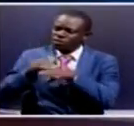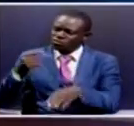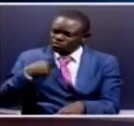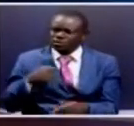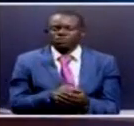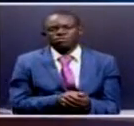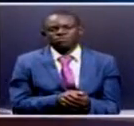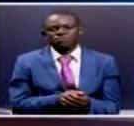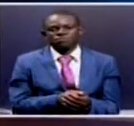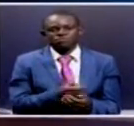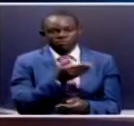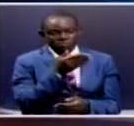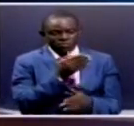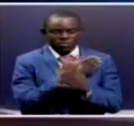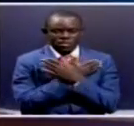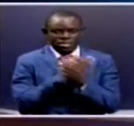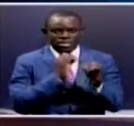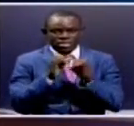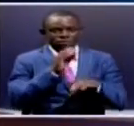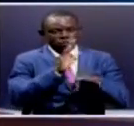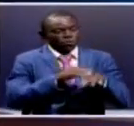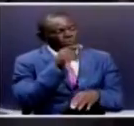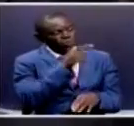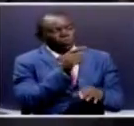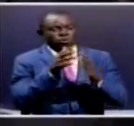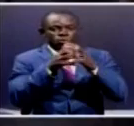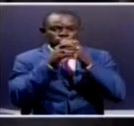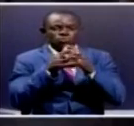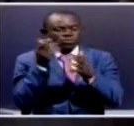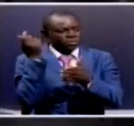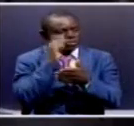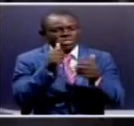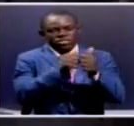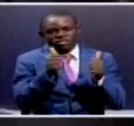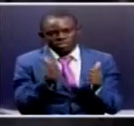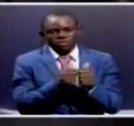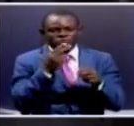watching Sunday Interview, and our guest this evening was Rainbow Party Secretary General, Mr. Wynter Kabimba,